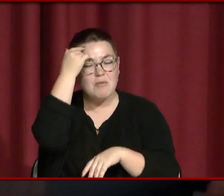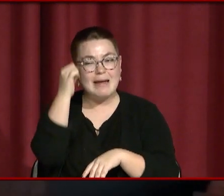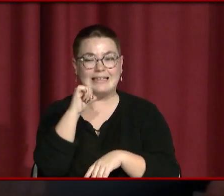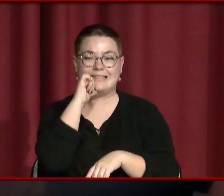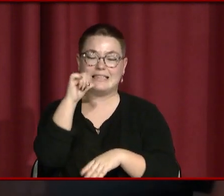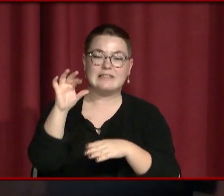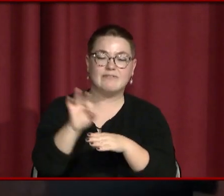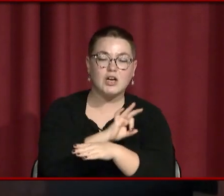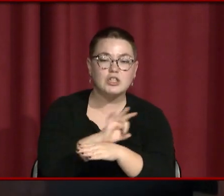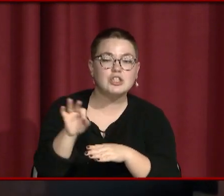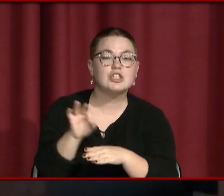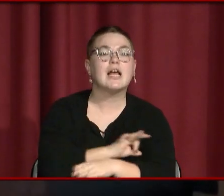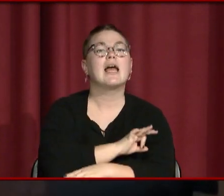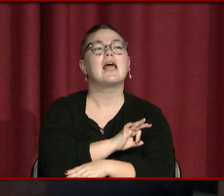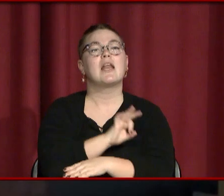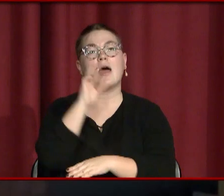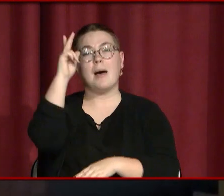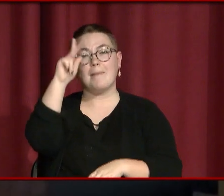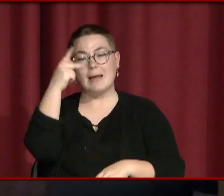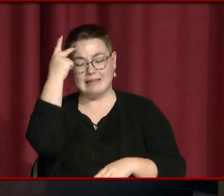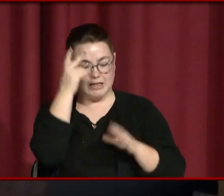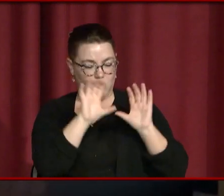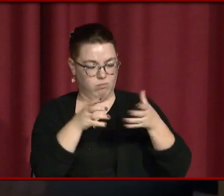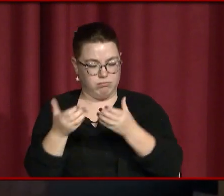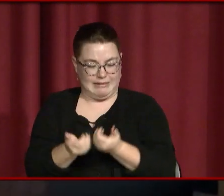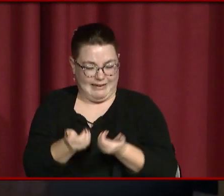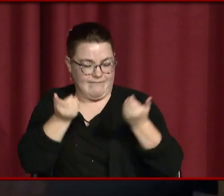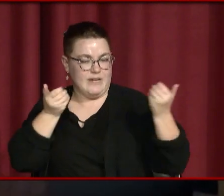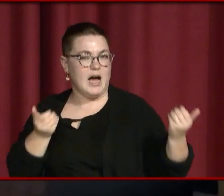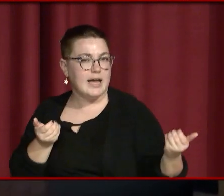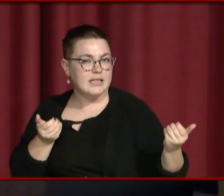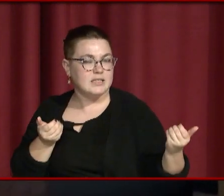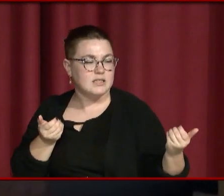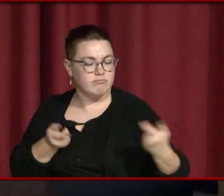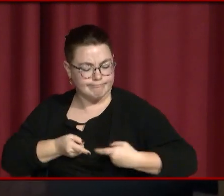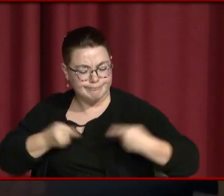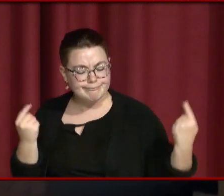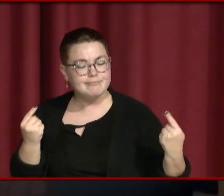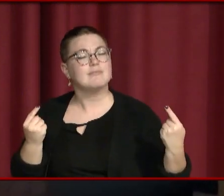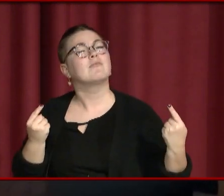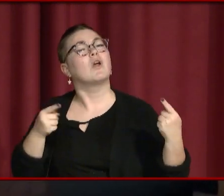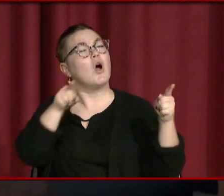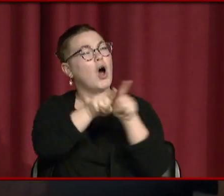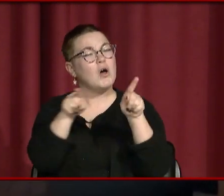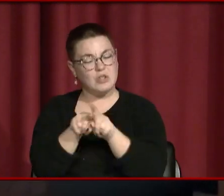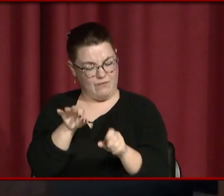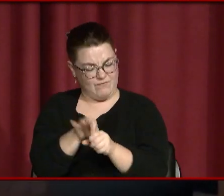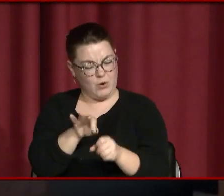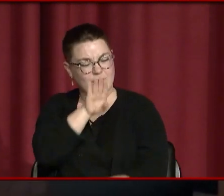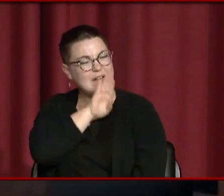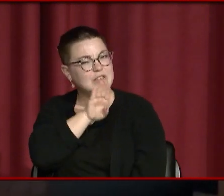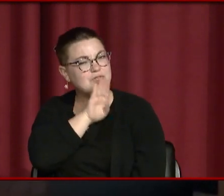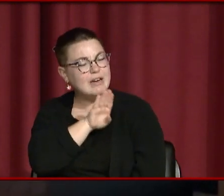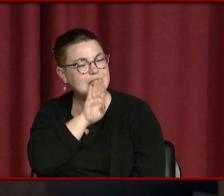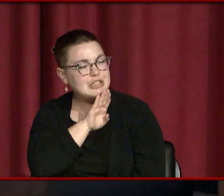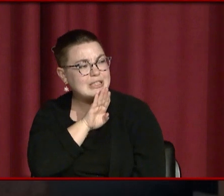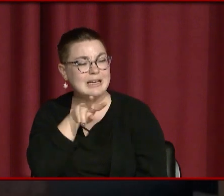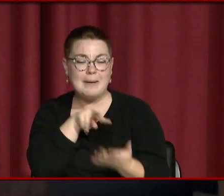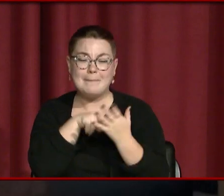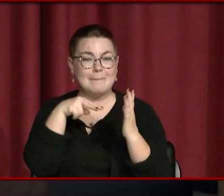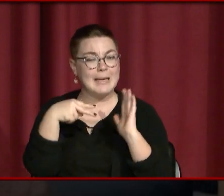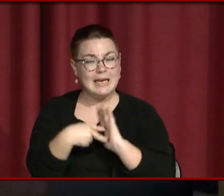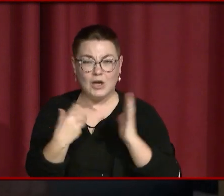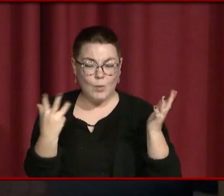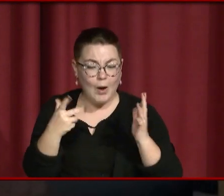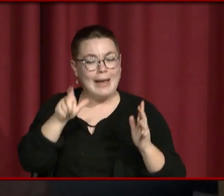partisan divides, and increases voter frustration. And that's why we really need to end this